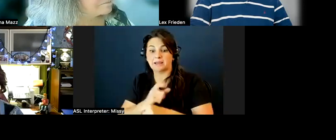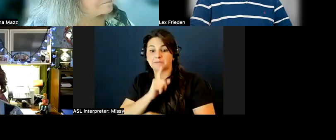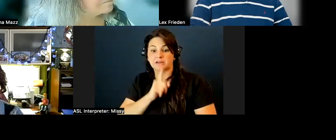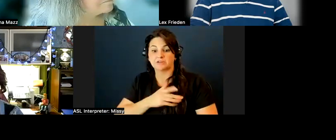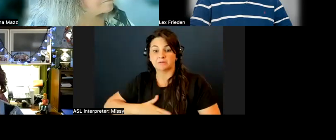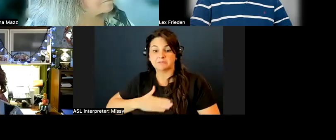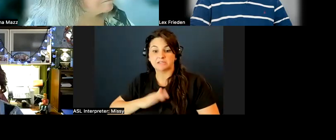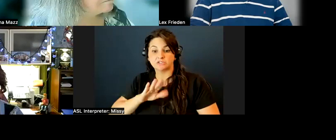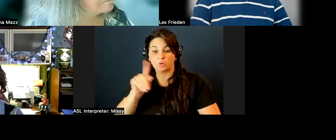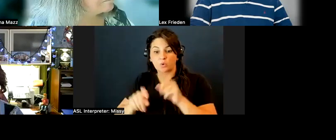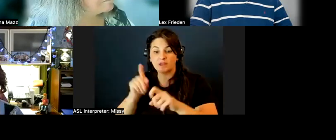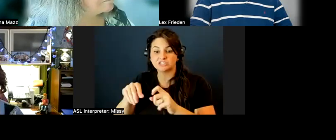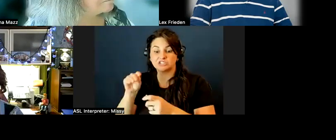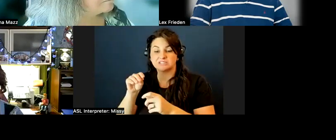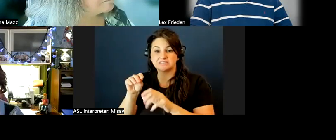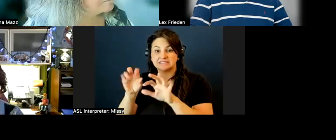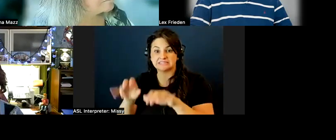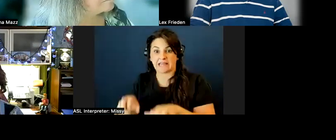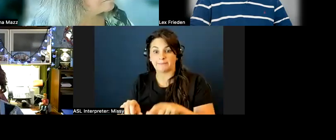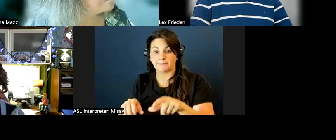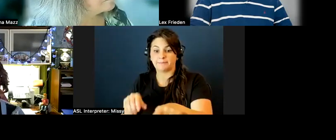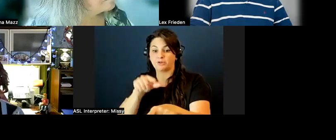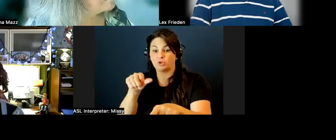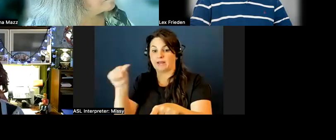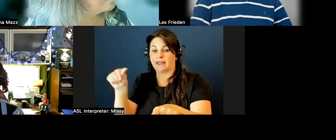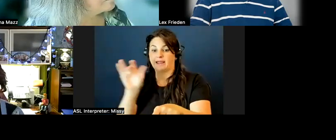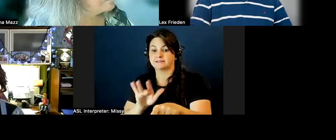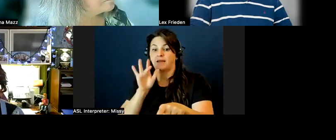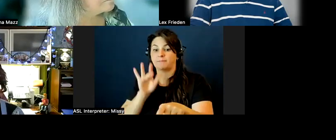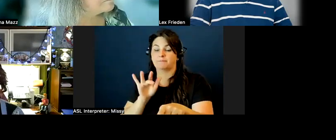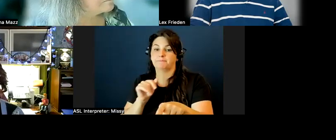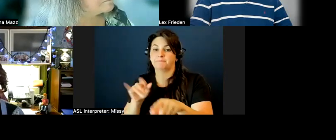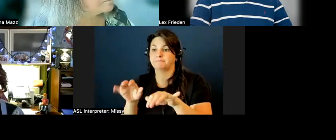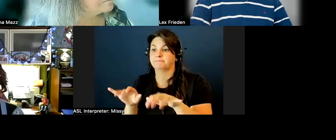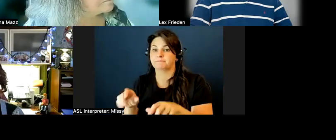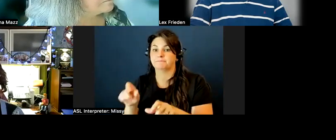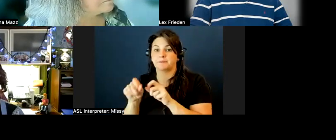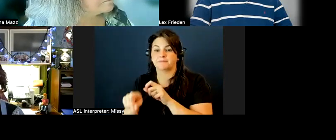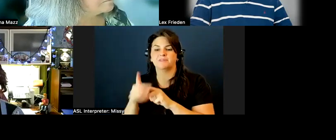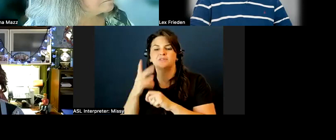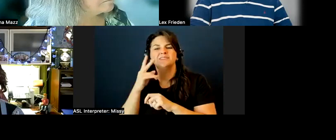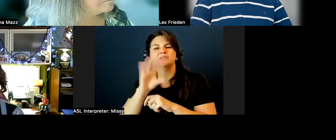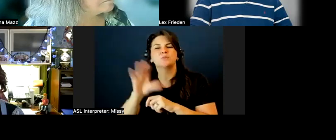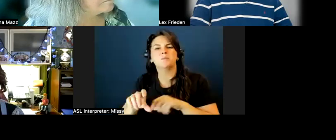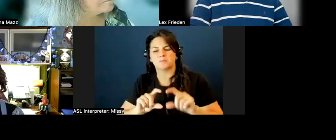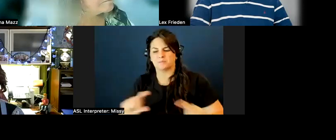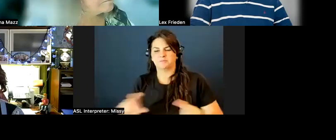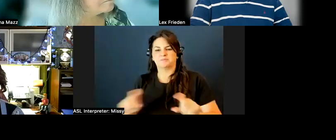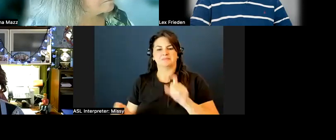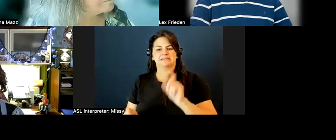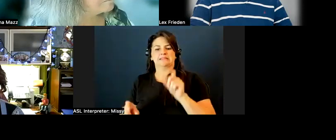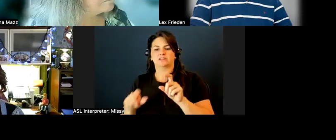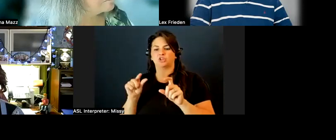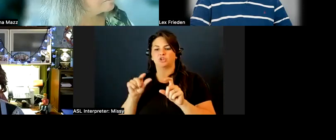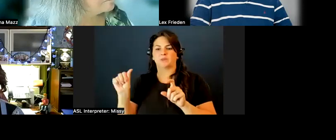write your questions down in the Q&A at the bottom of your Zoom window. And then Richard will come back